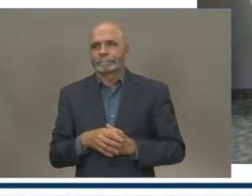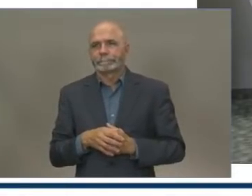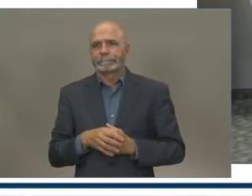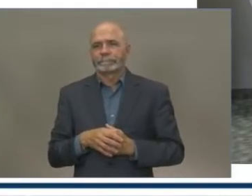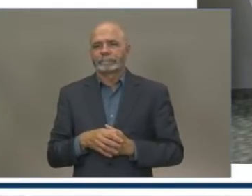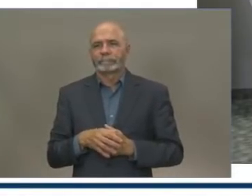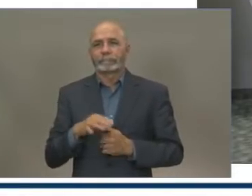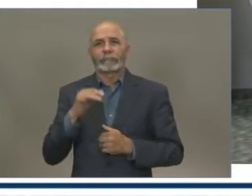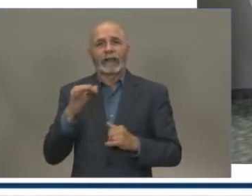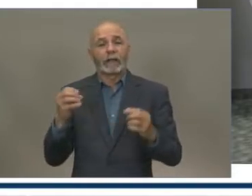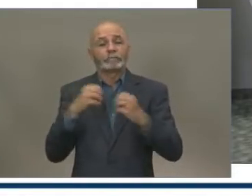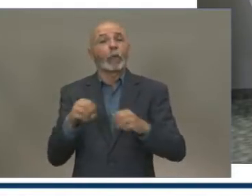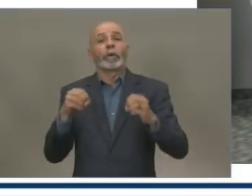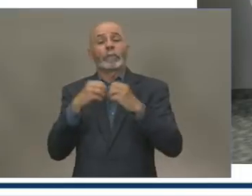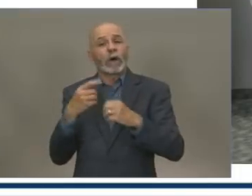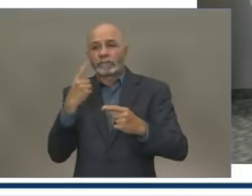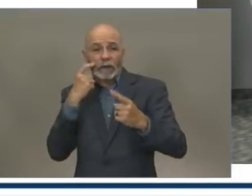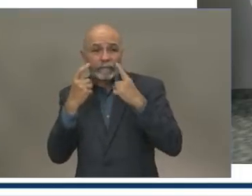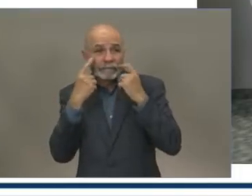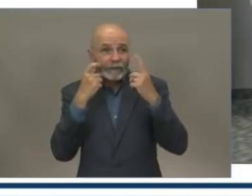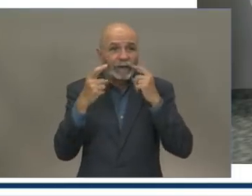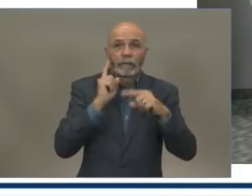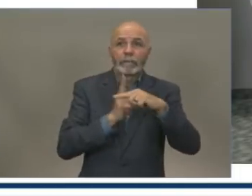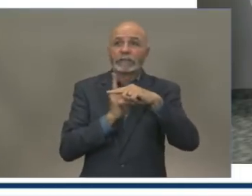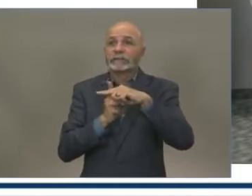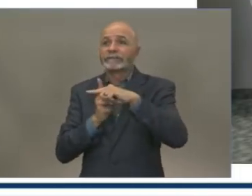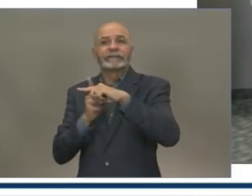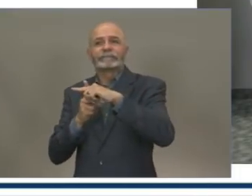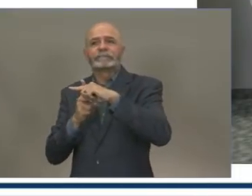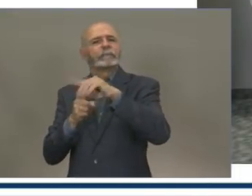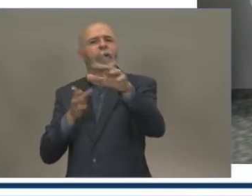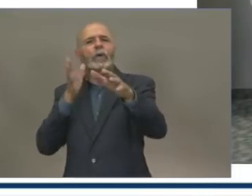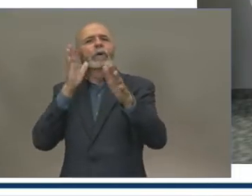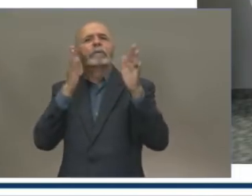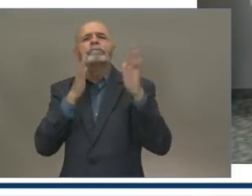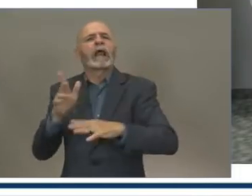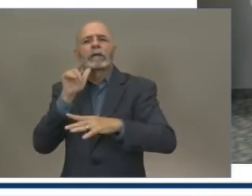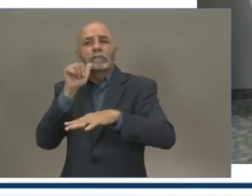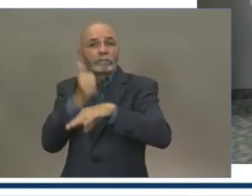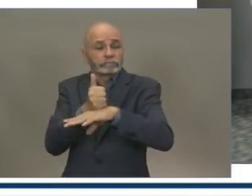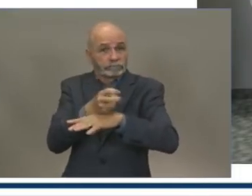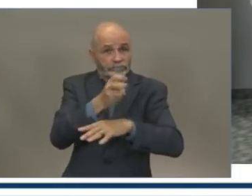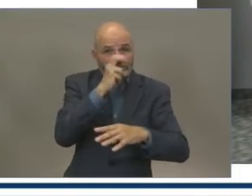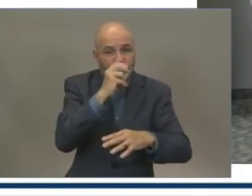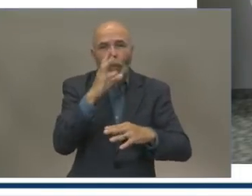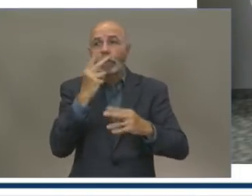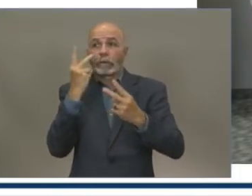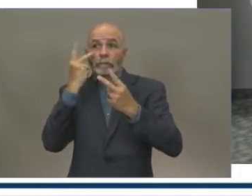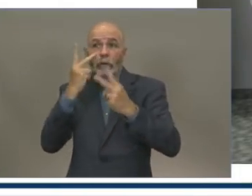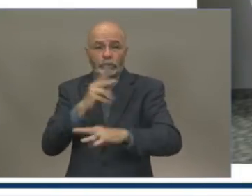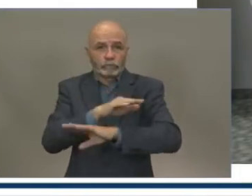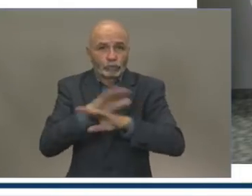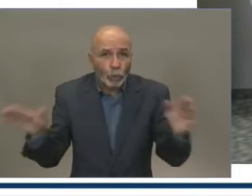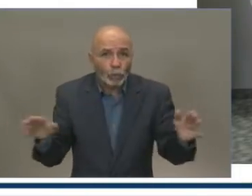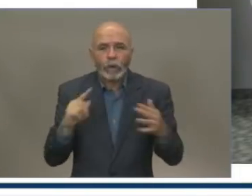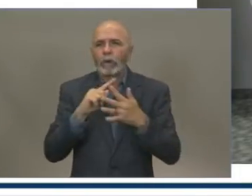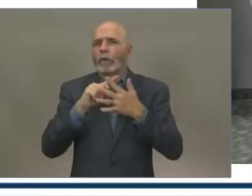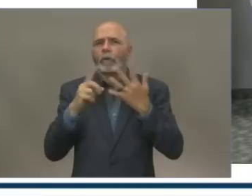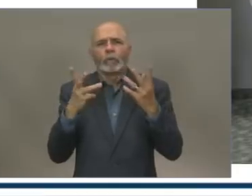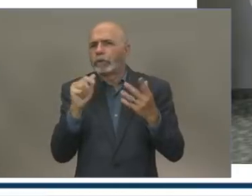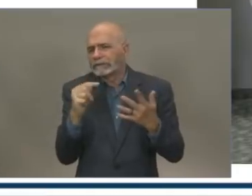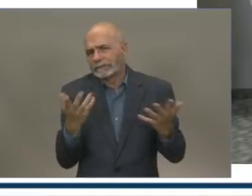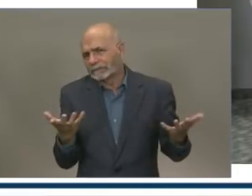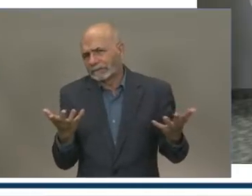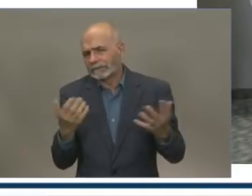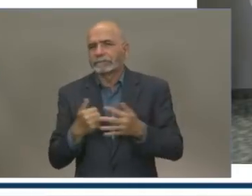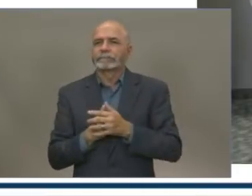when could there be restrictions on visitors or other impacts on operations there?